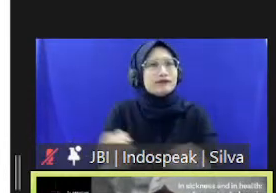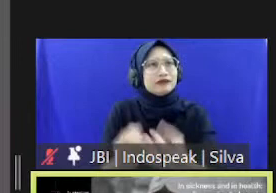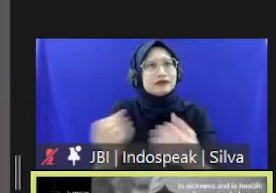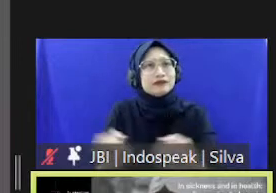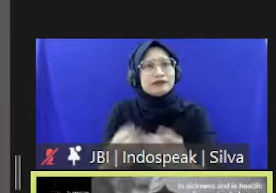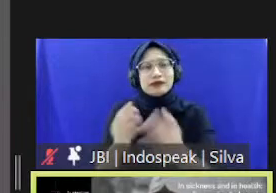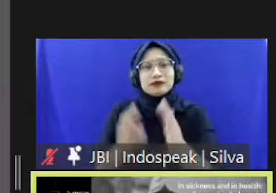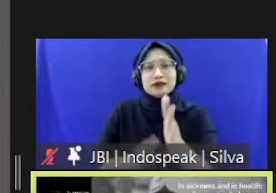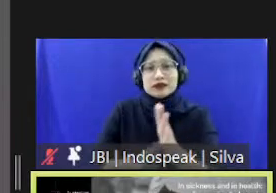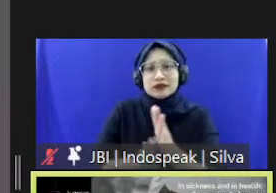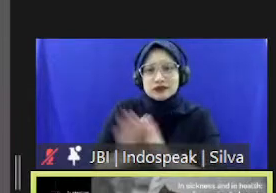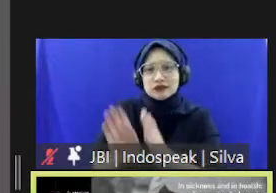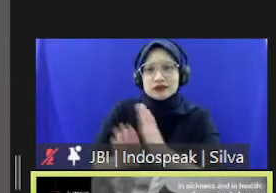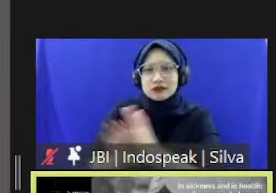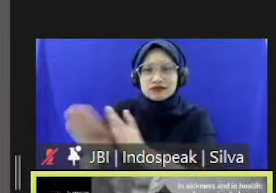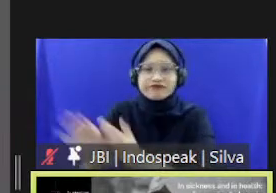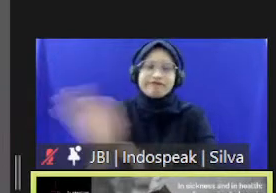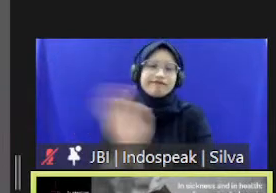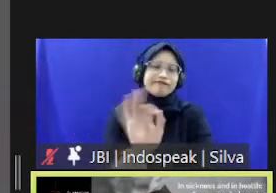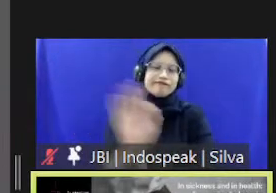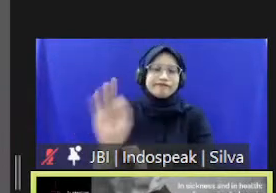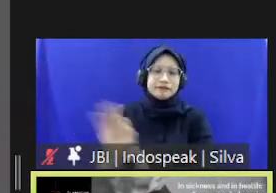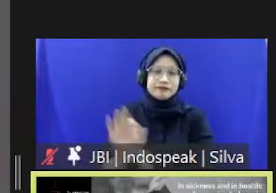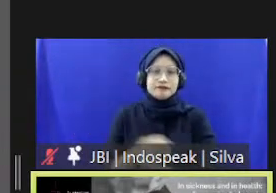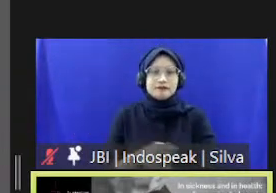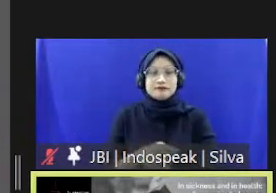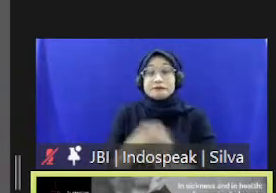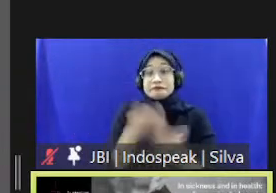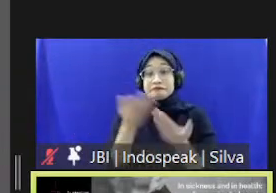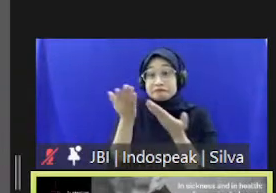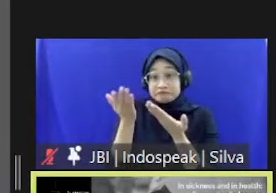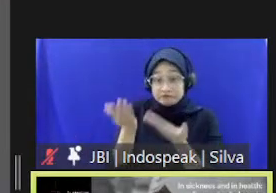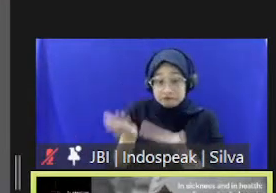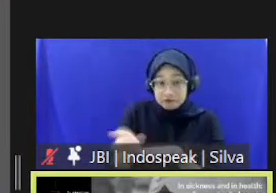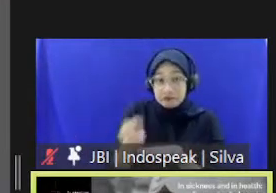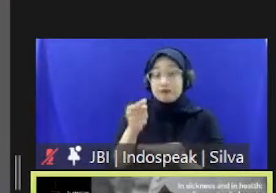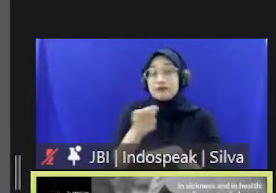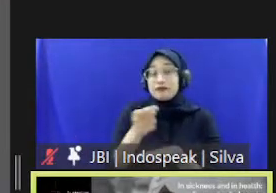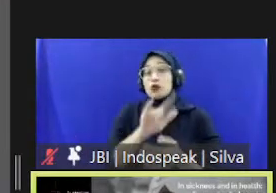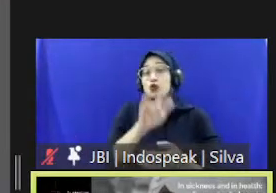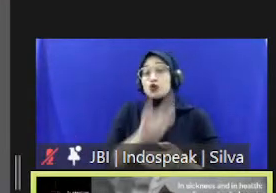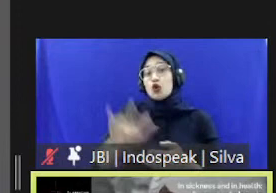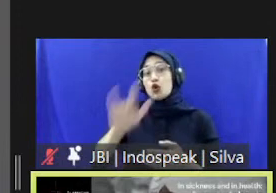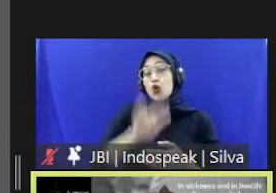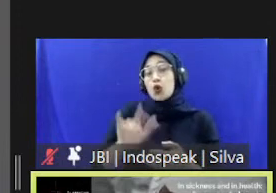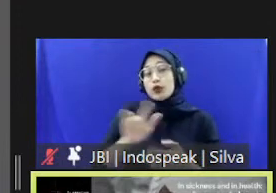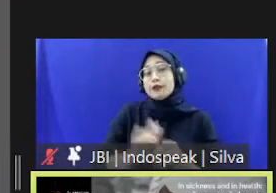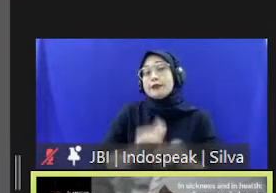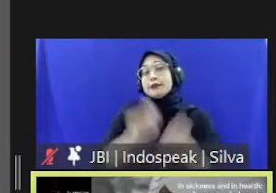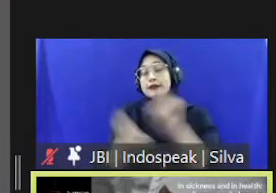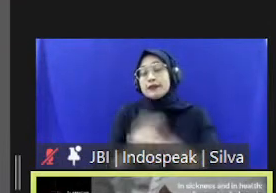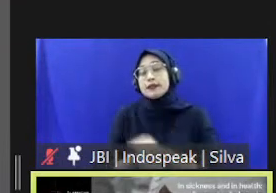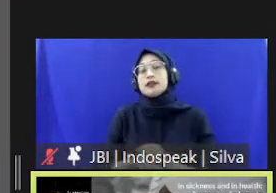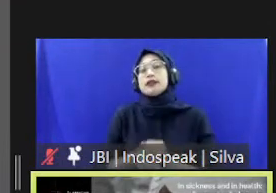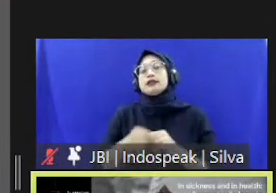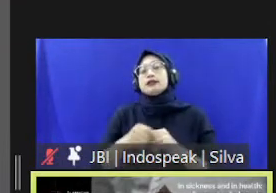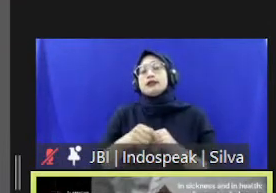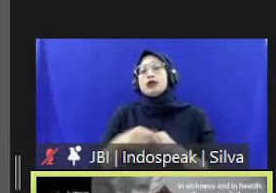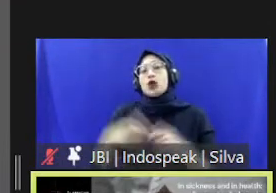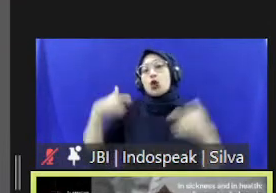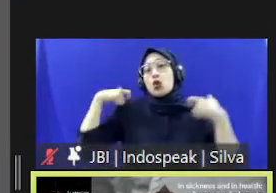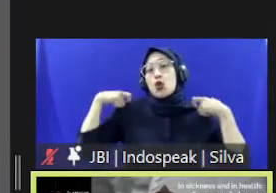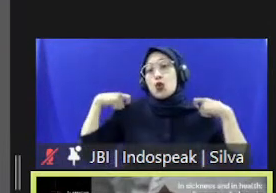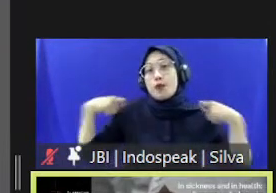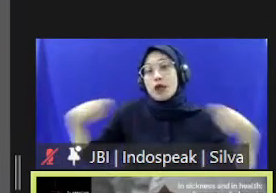time. But this gentleman became governor of Jakarta. He inherited a local universal